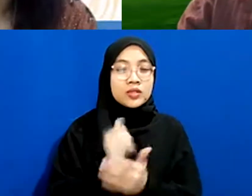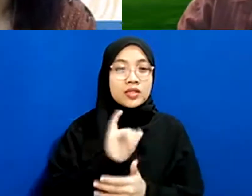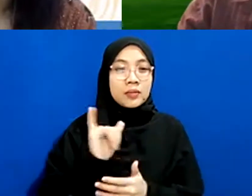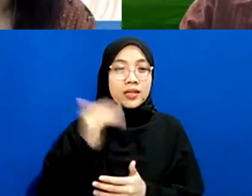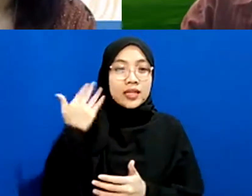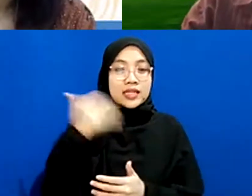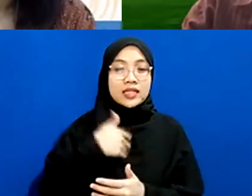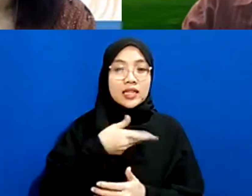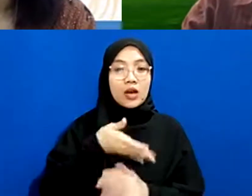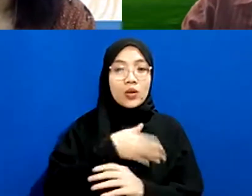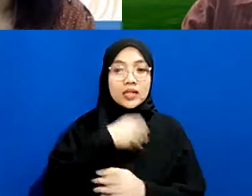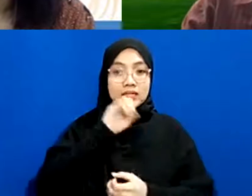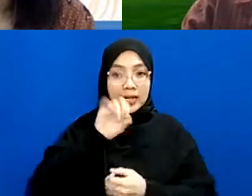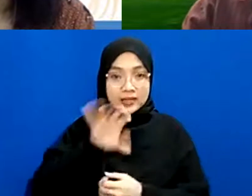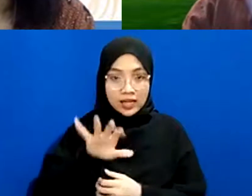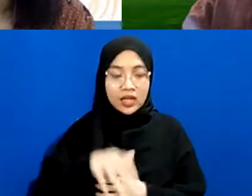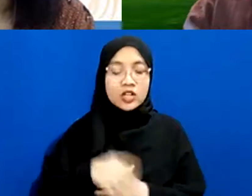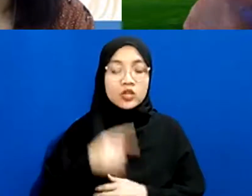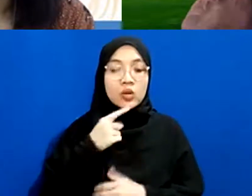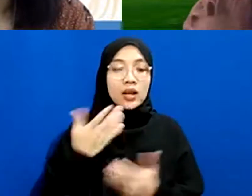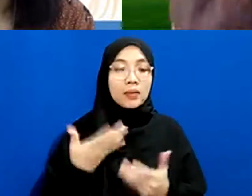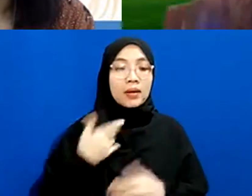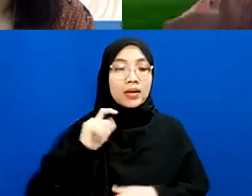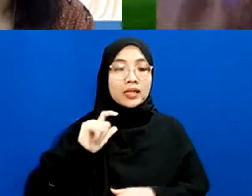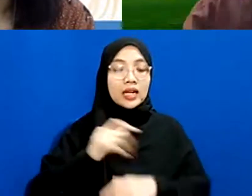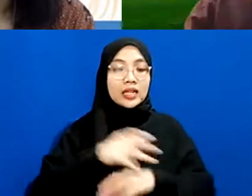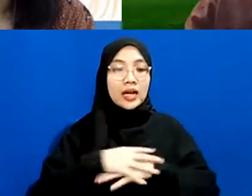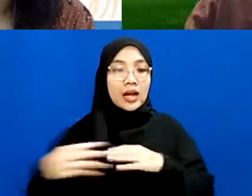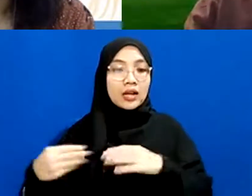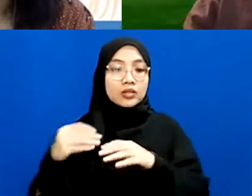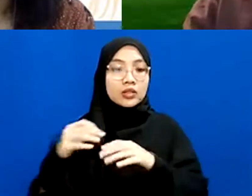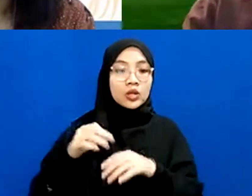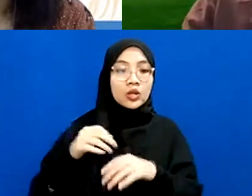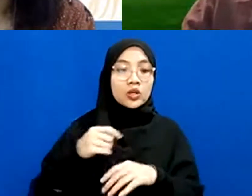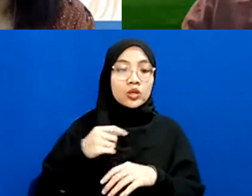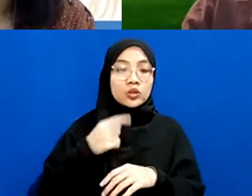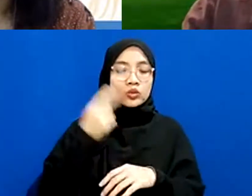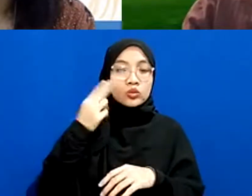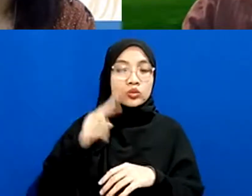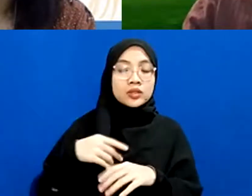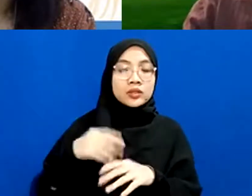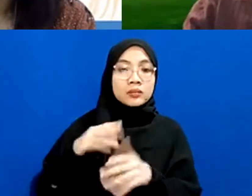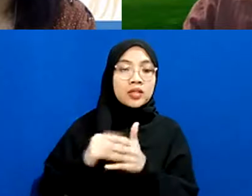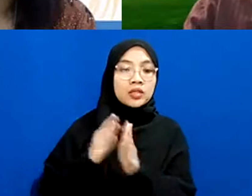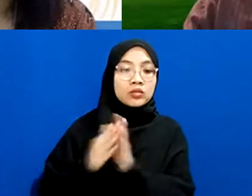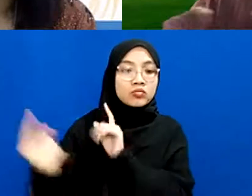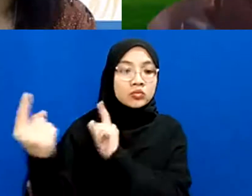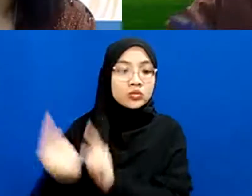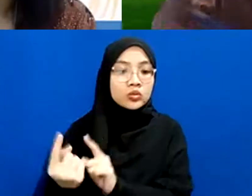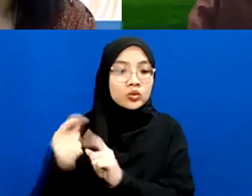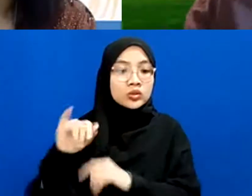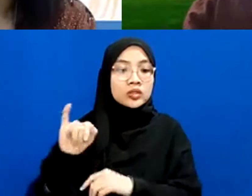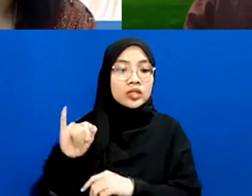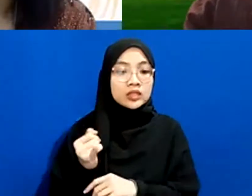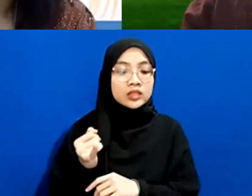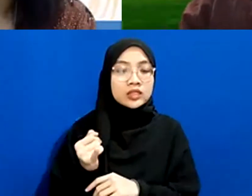you're face to face. So, are you not potentially getting different sets of data?